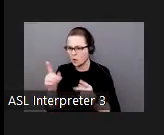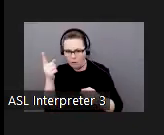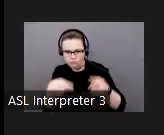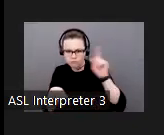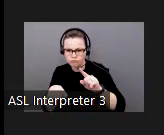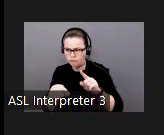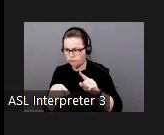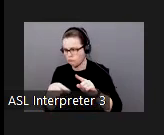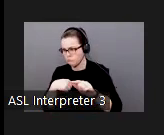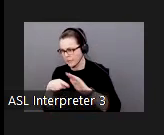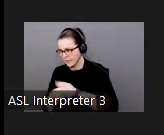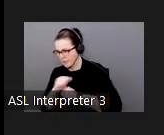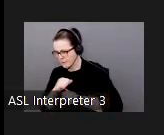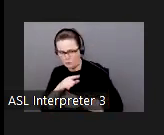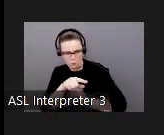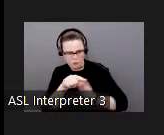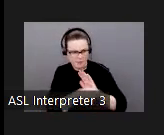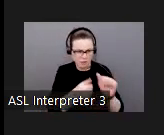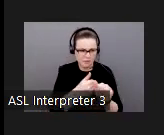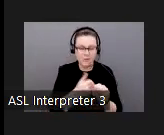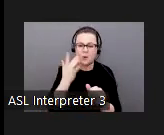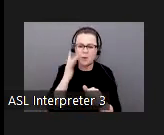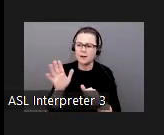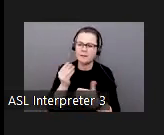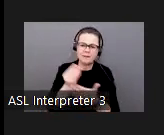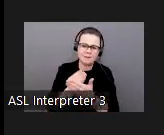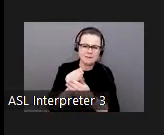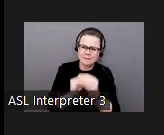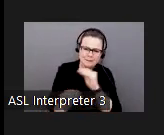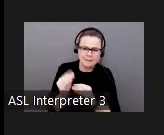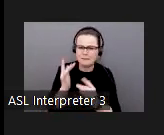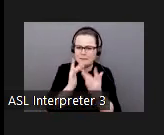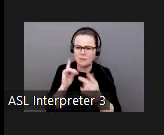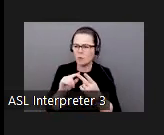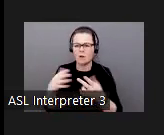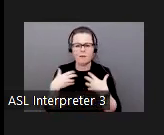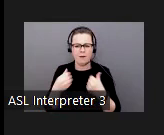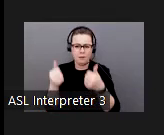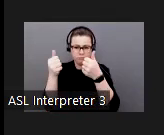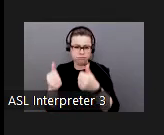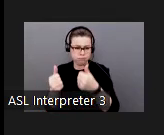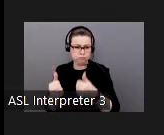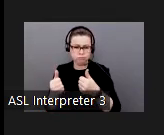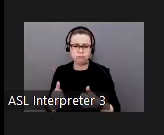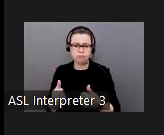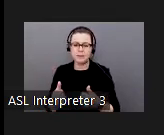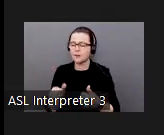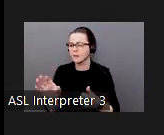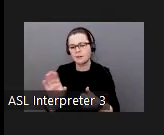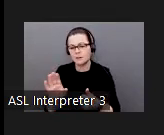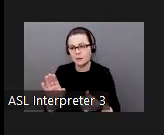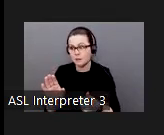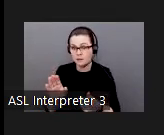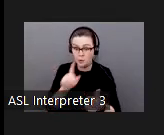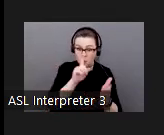issues. But the research shows that most of the time, these are anything but